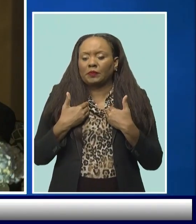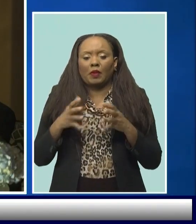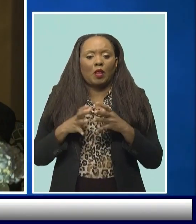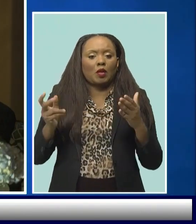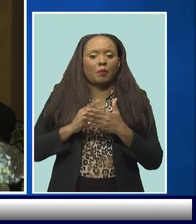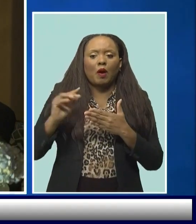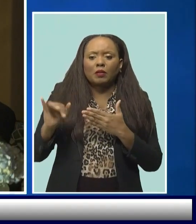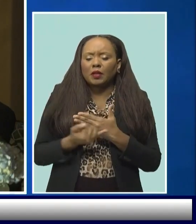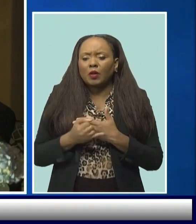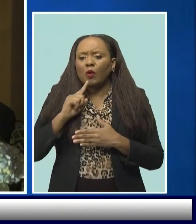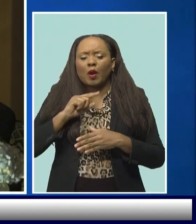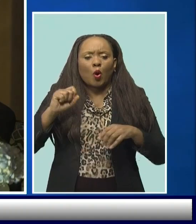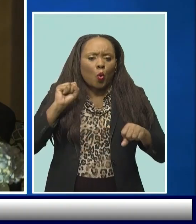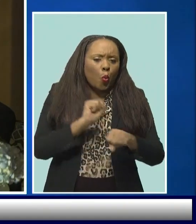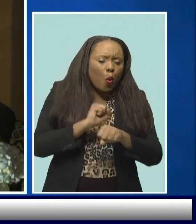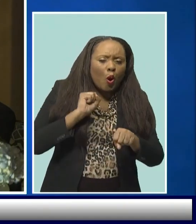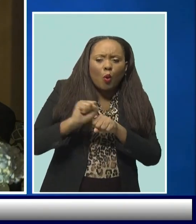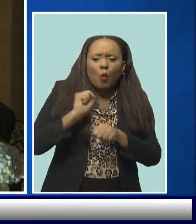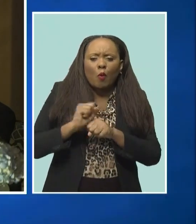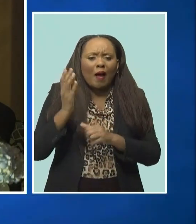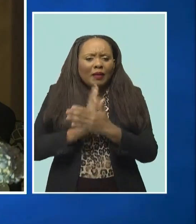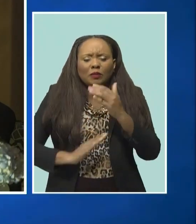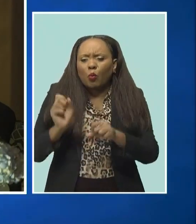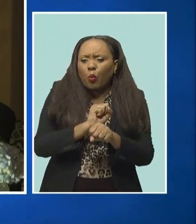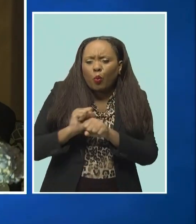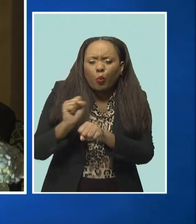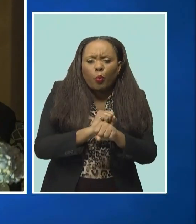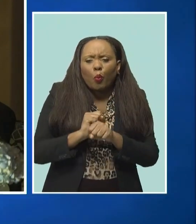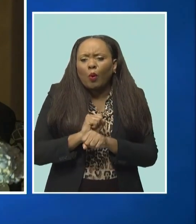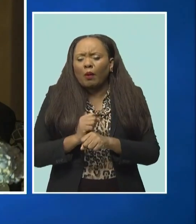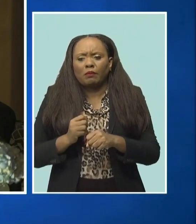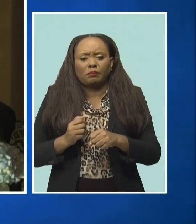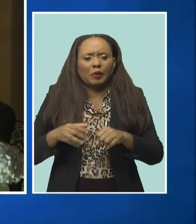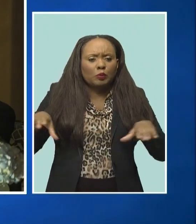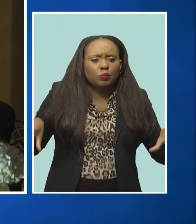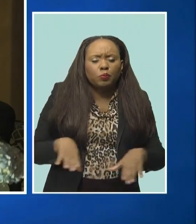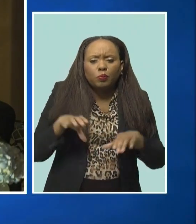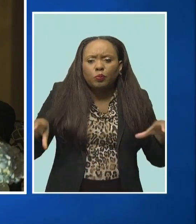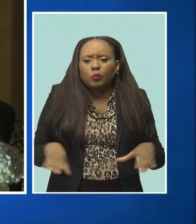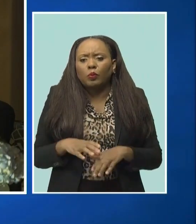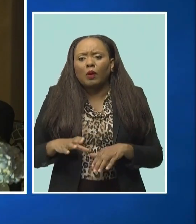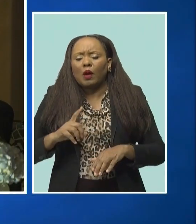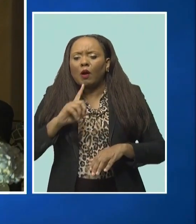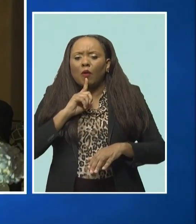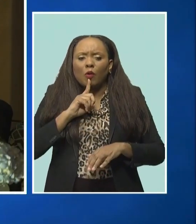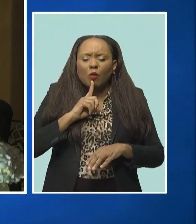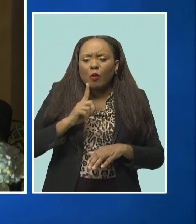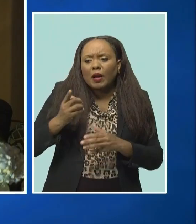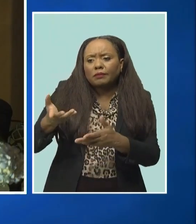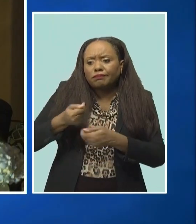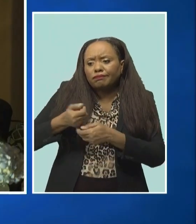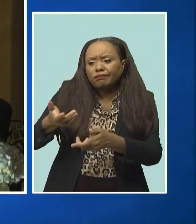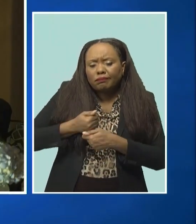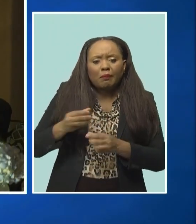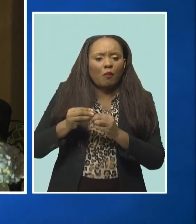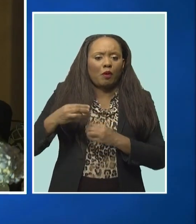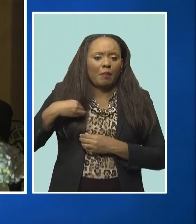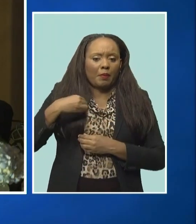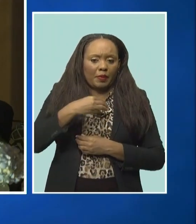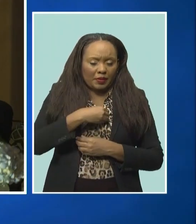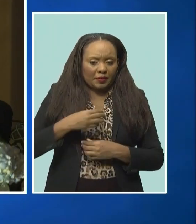which forms one of her objectives of her tenure. She was speaking at the club's recent dinner and installation ceremony at the